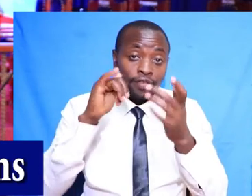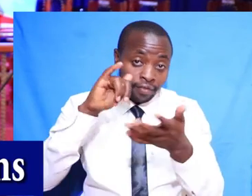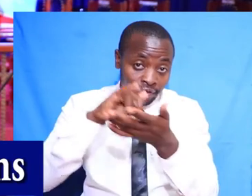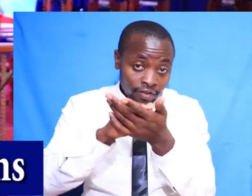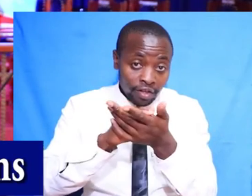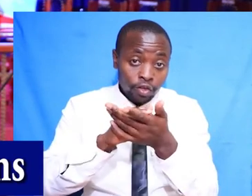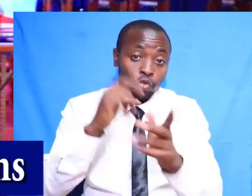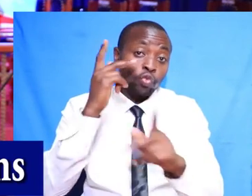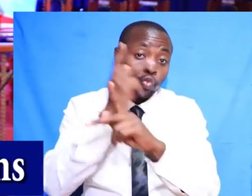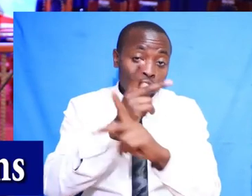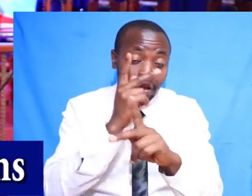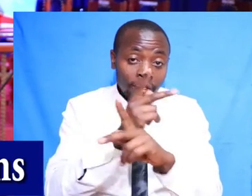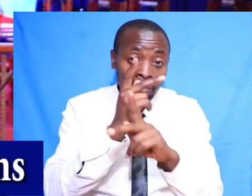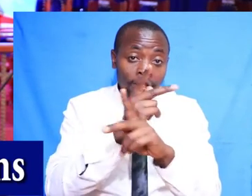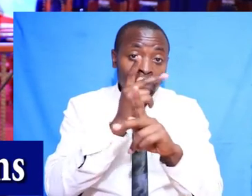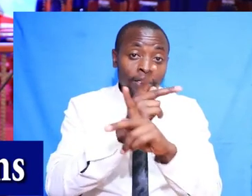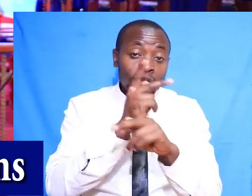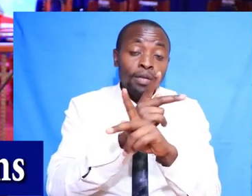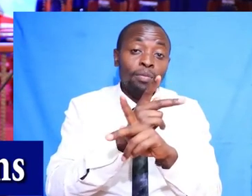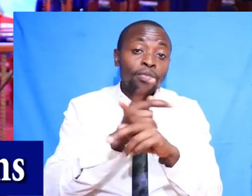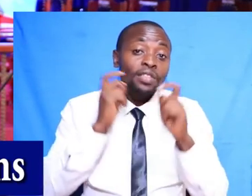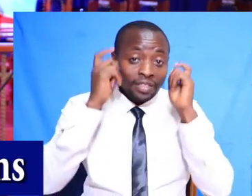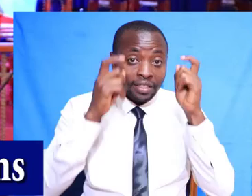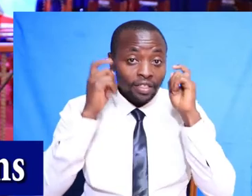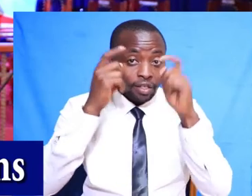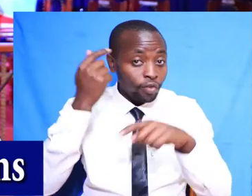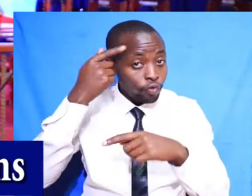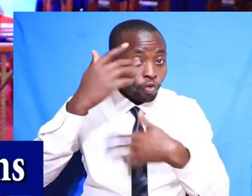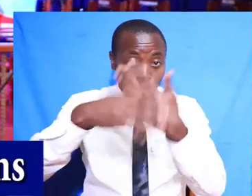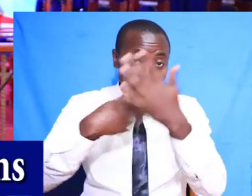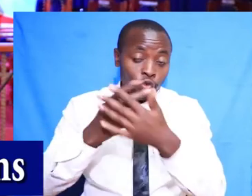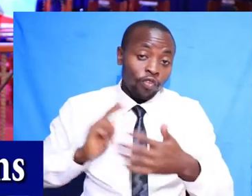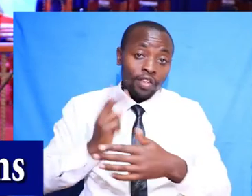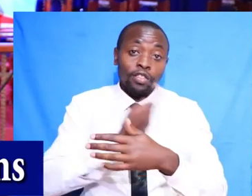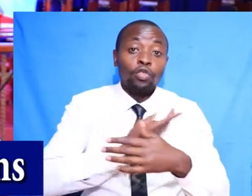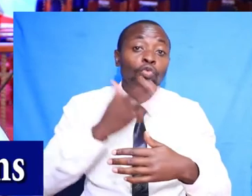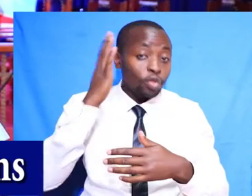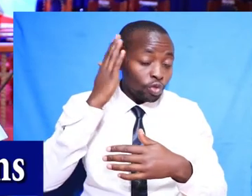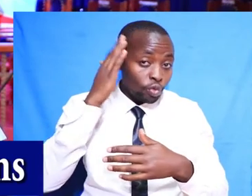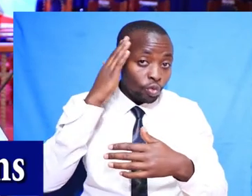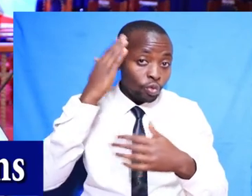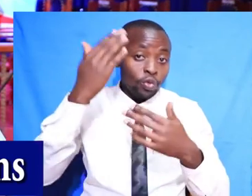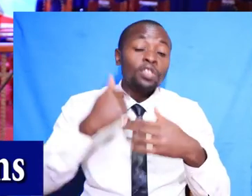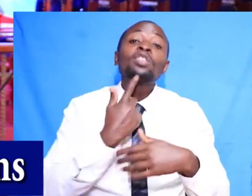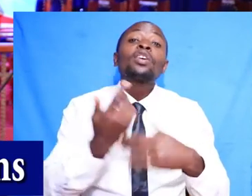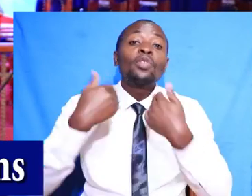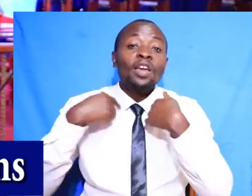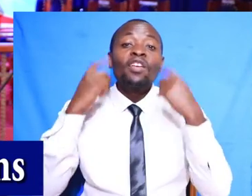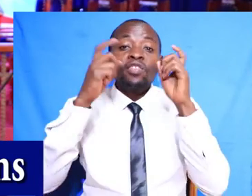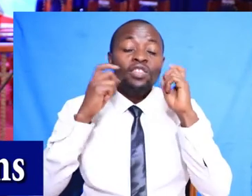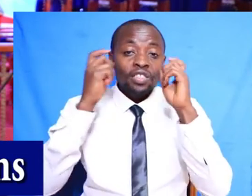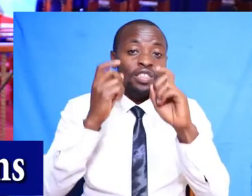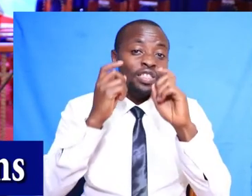that we keep on sinning, for all of us, we know, if we say we have no sin, we deceive